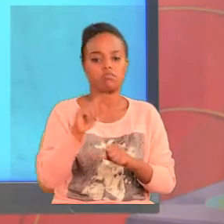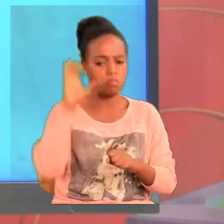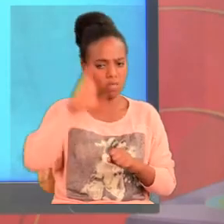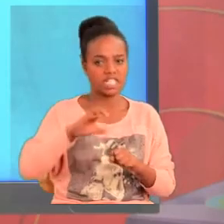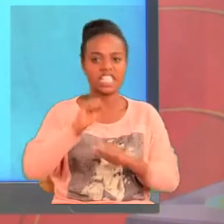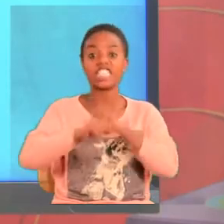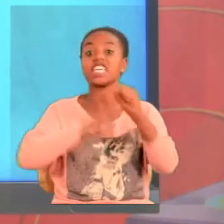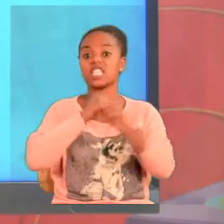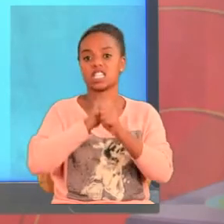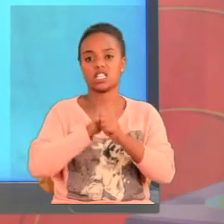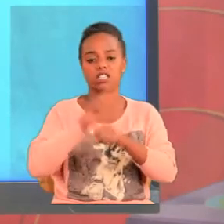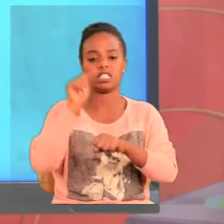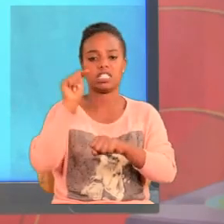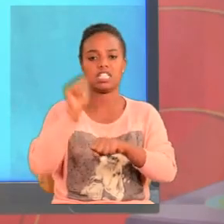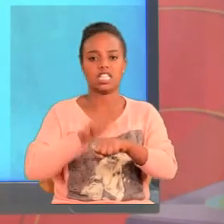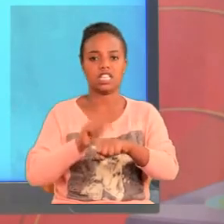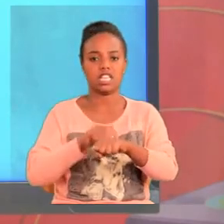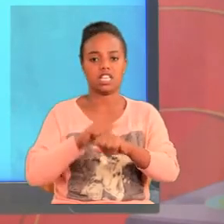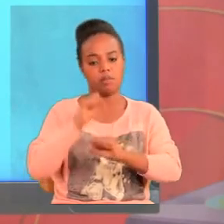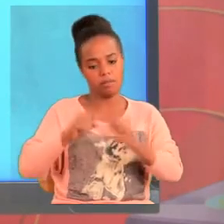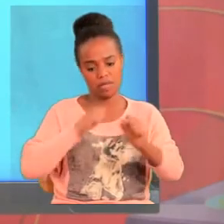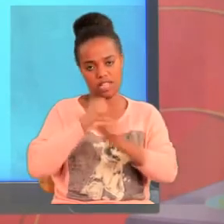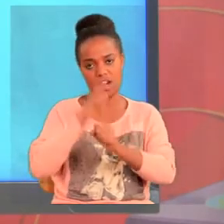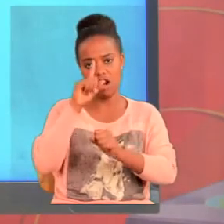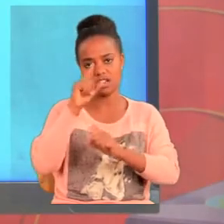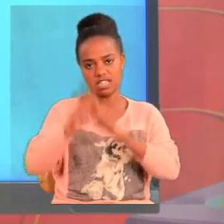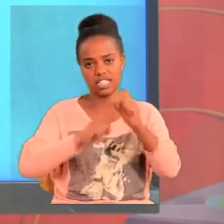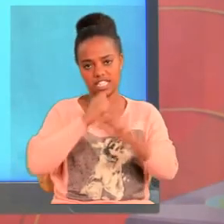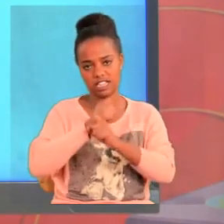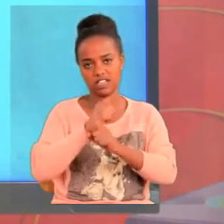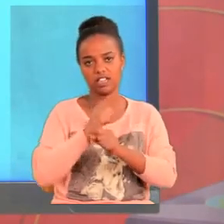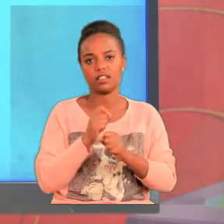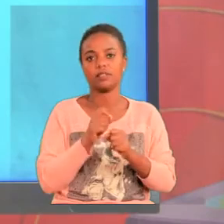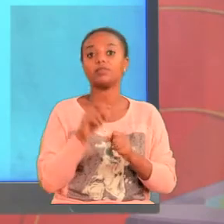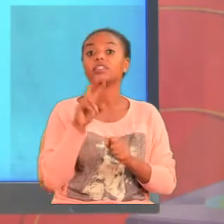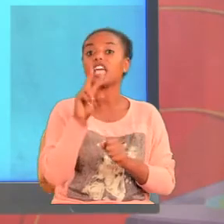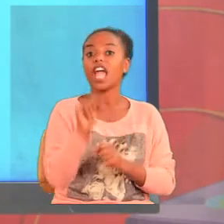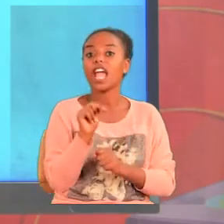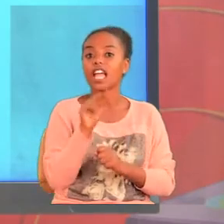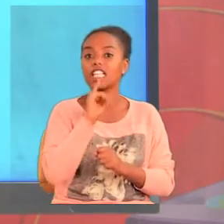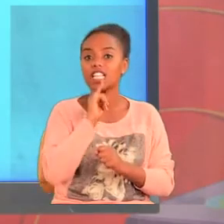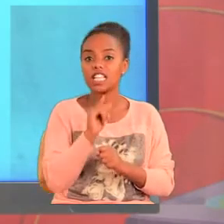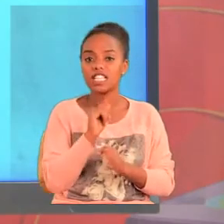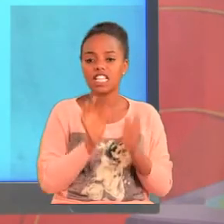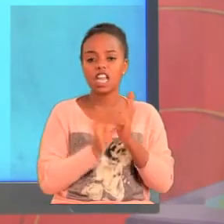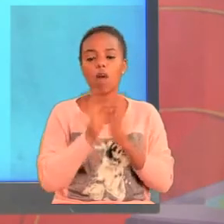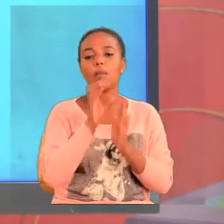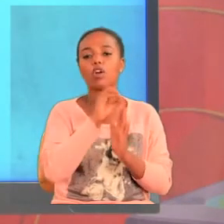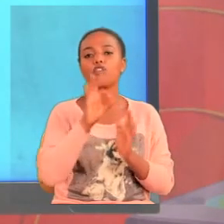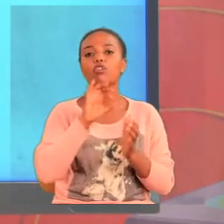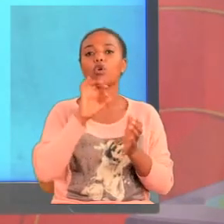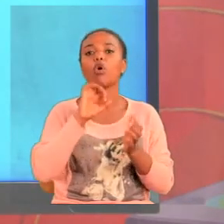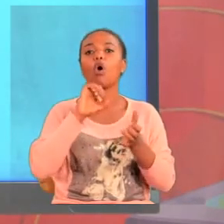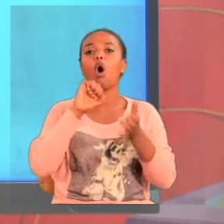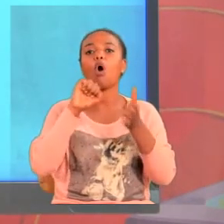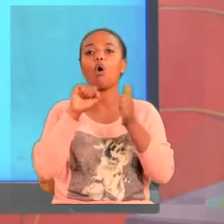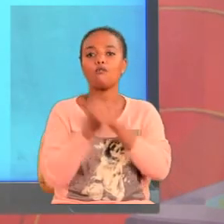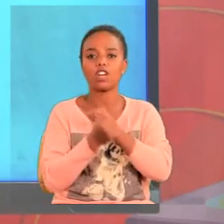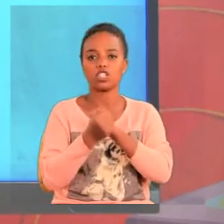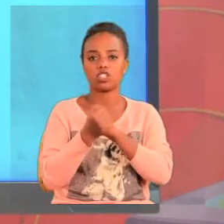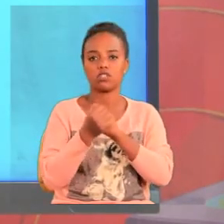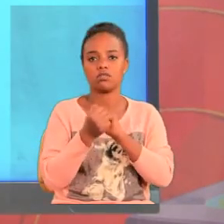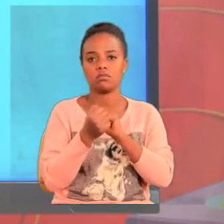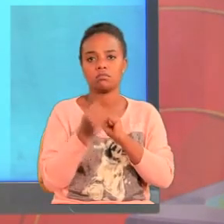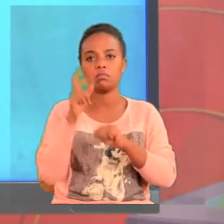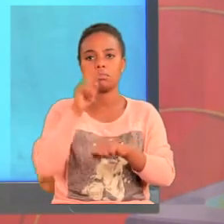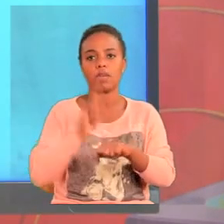year, and M is the number of conversion periods per year, the number of conversion